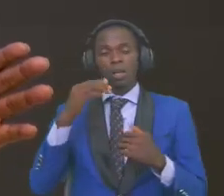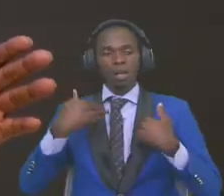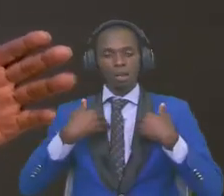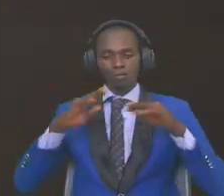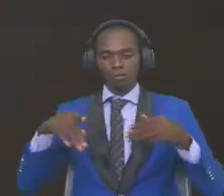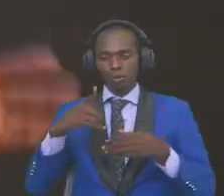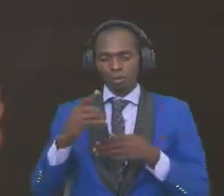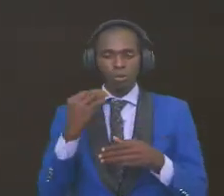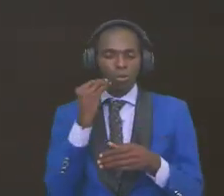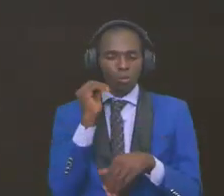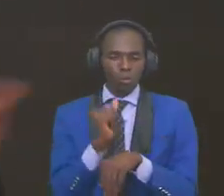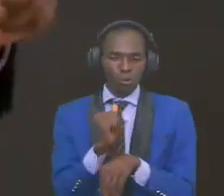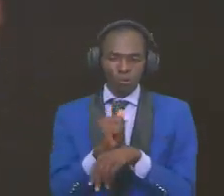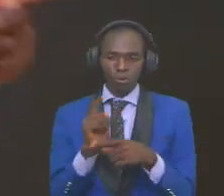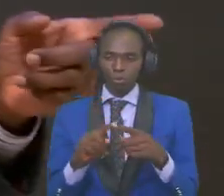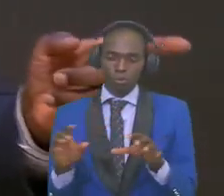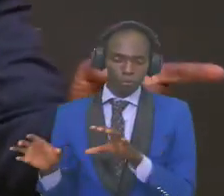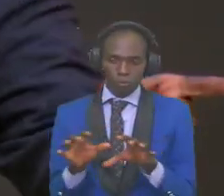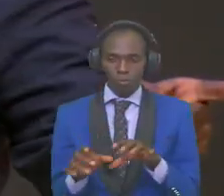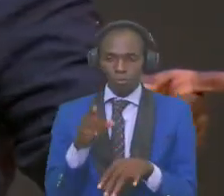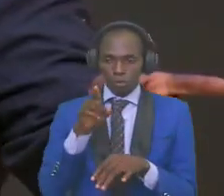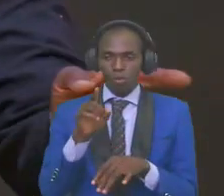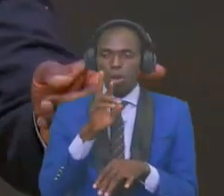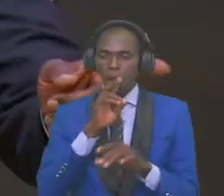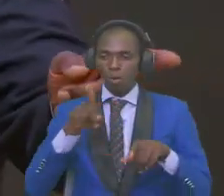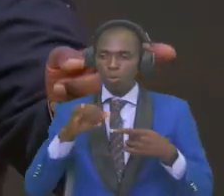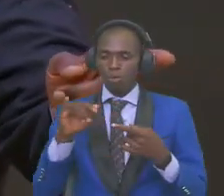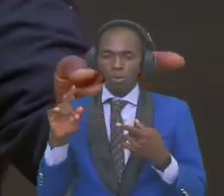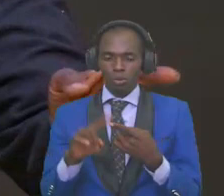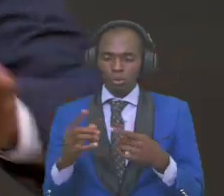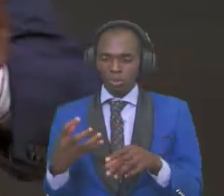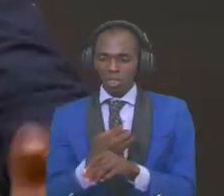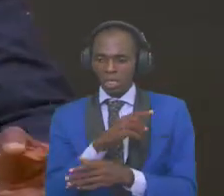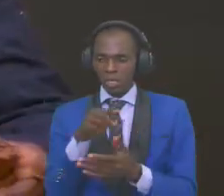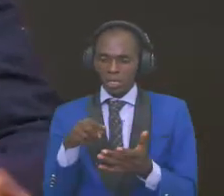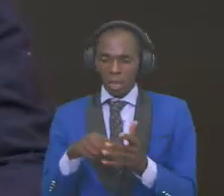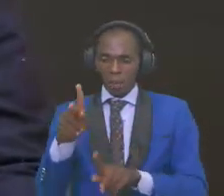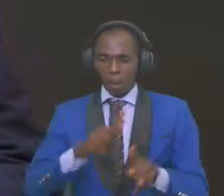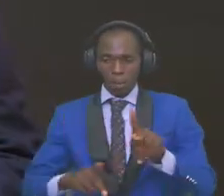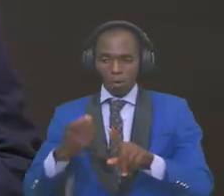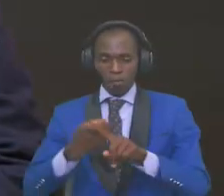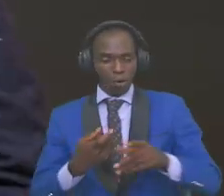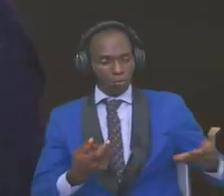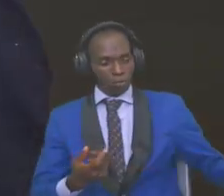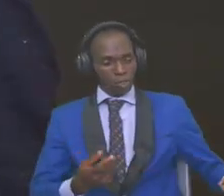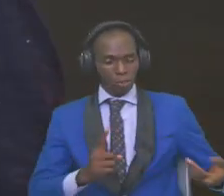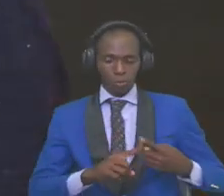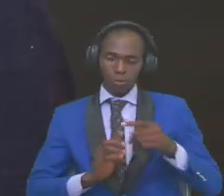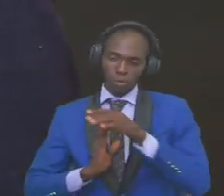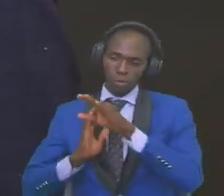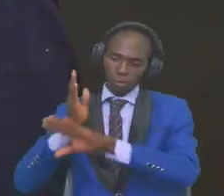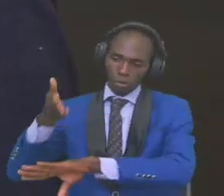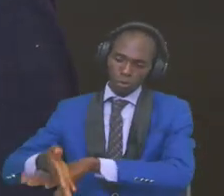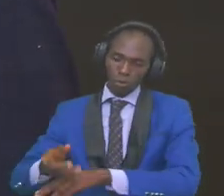I've given you an assignment to carry out. You're going to take these people from this place to cross over to